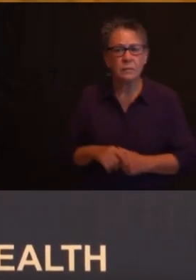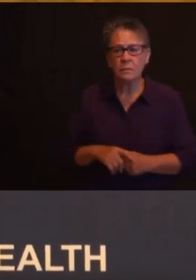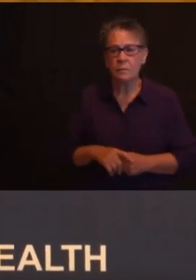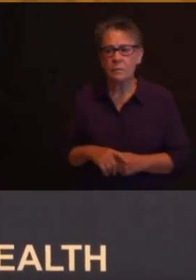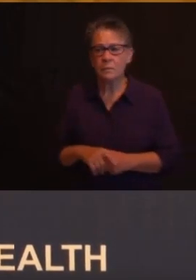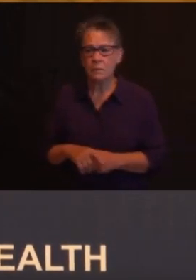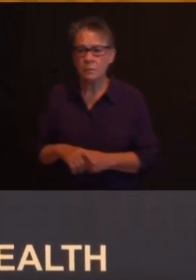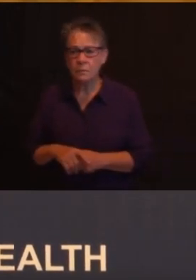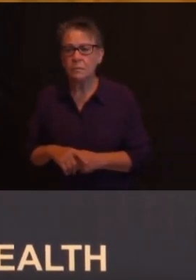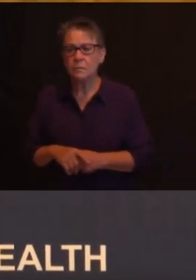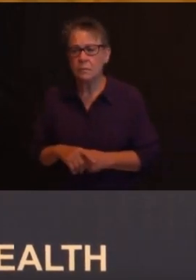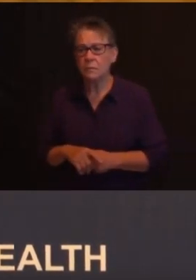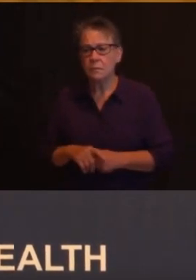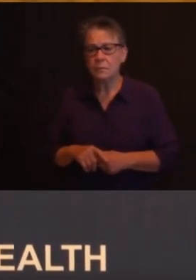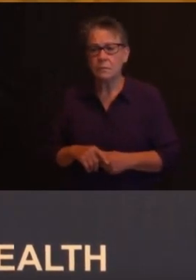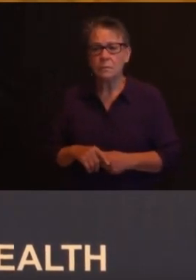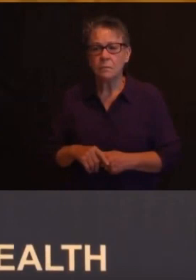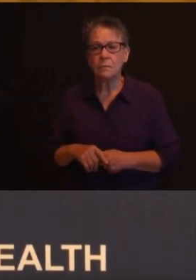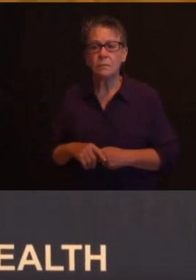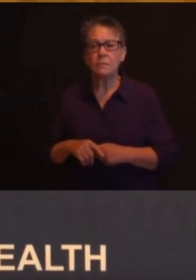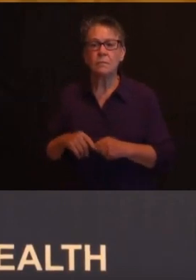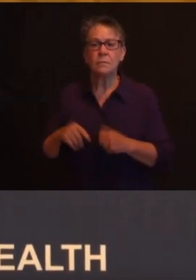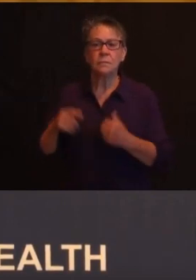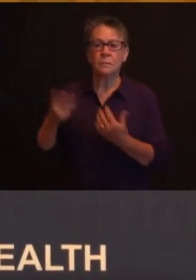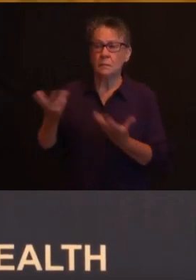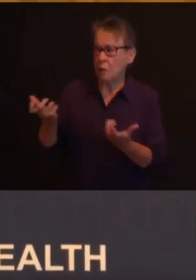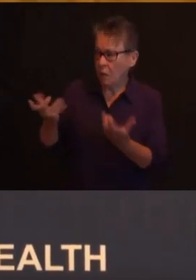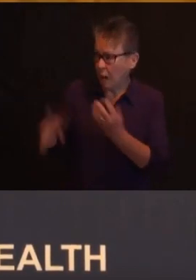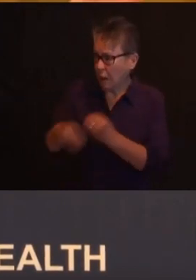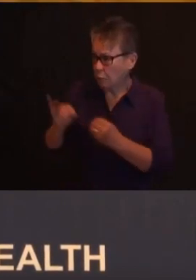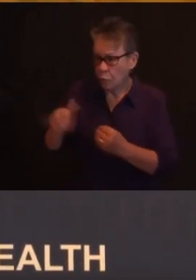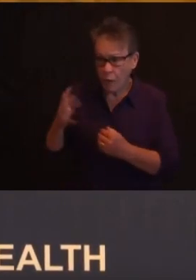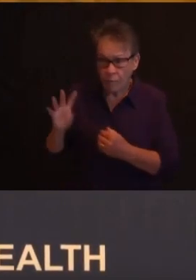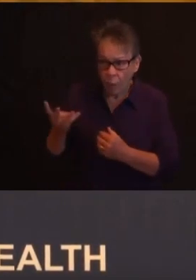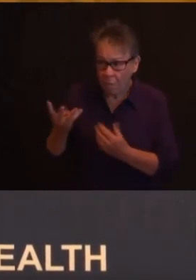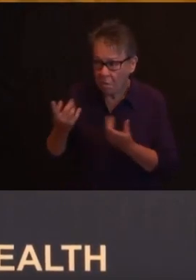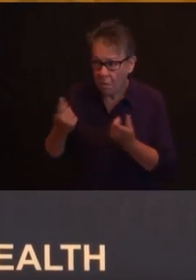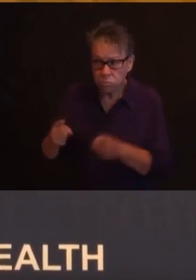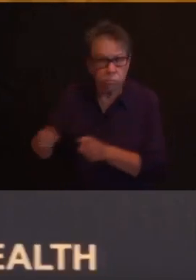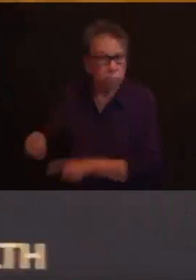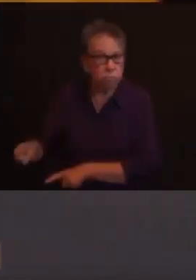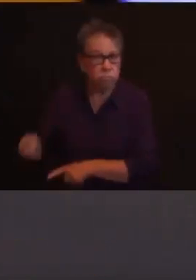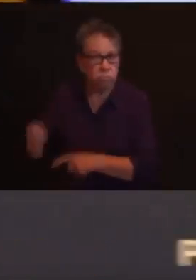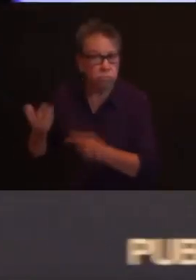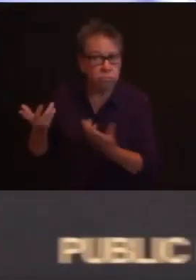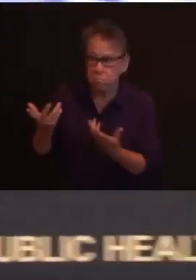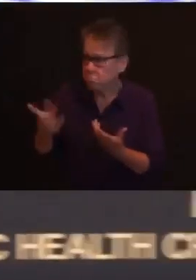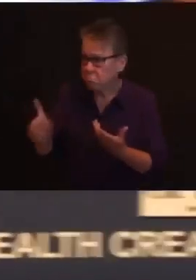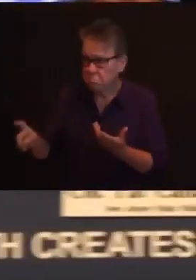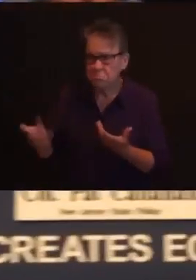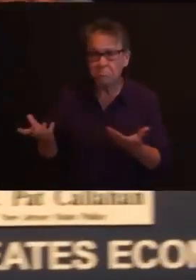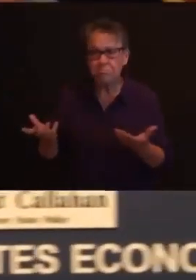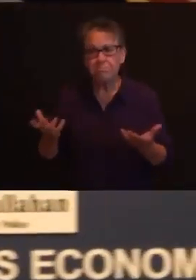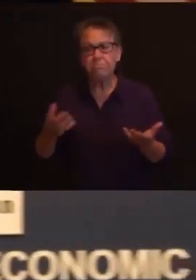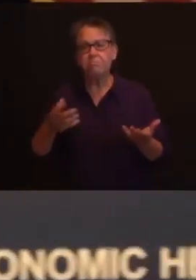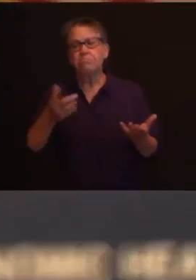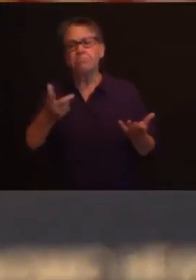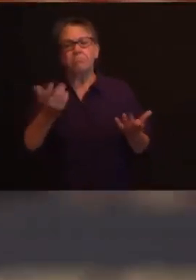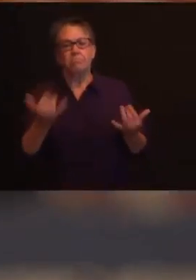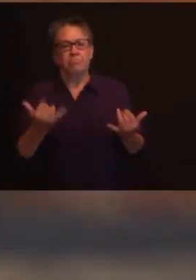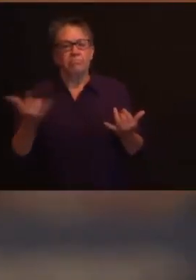July reality and the sort of safety report coming out of that. Again, thank you for everything. Thank you, Governor. Good afternoon.